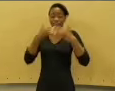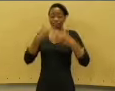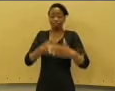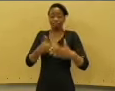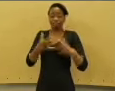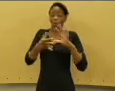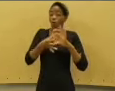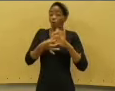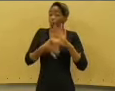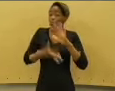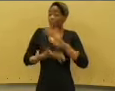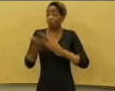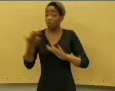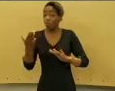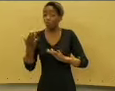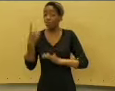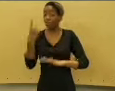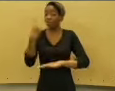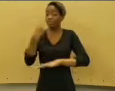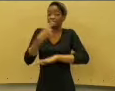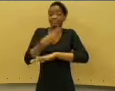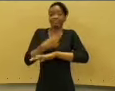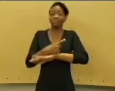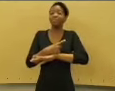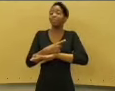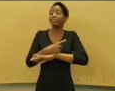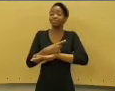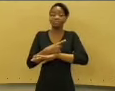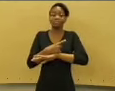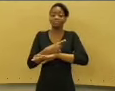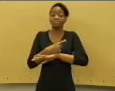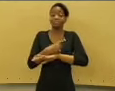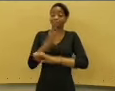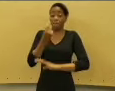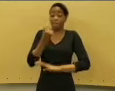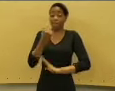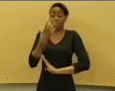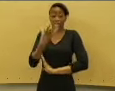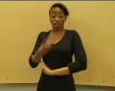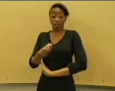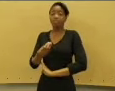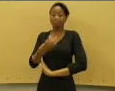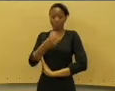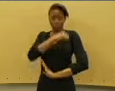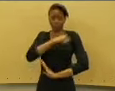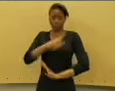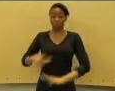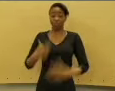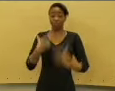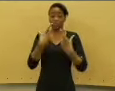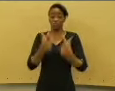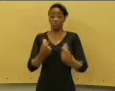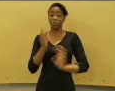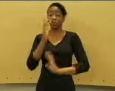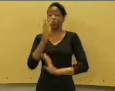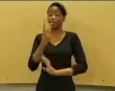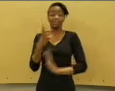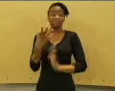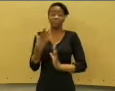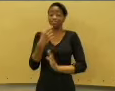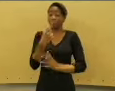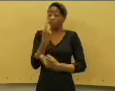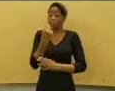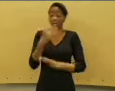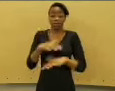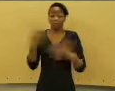home and one day, if you can afford it, you can get surgery for your incontinence. Otherwise, you just have to deal with this. So they give you